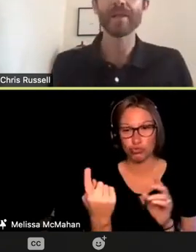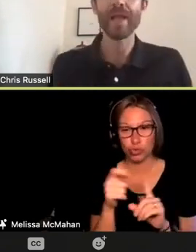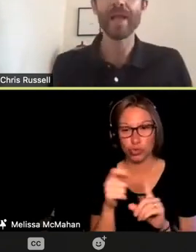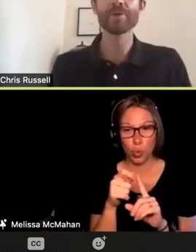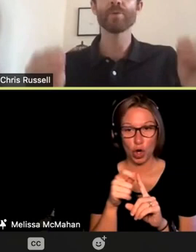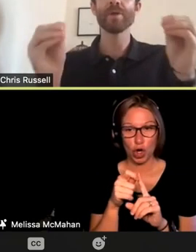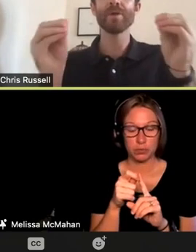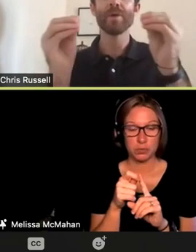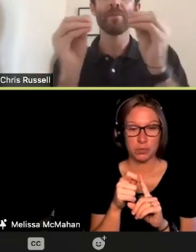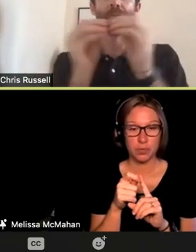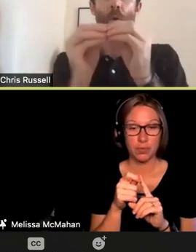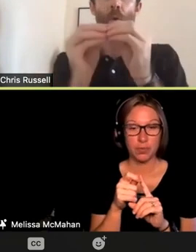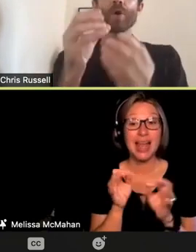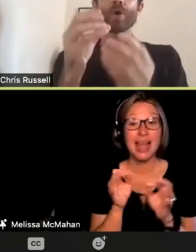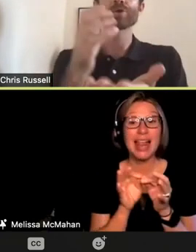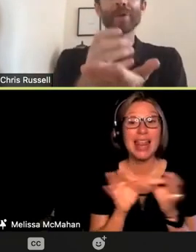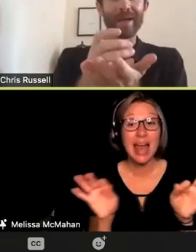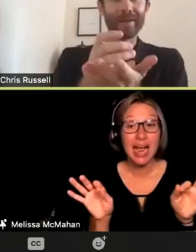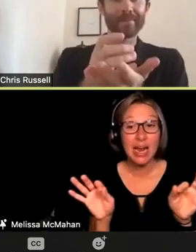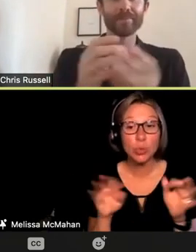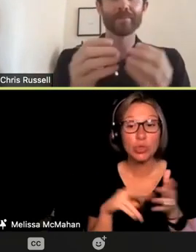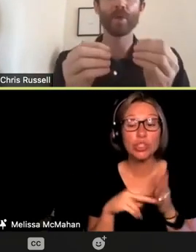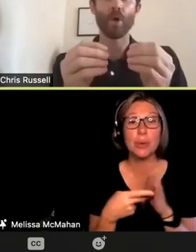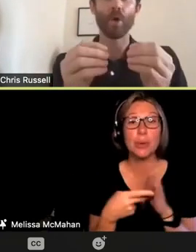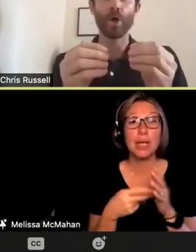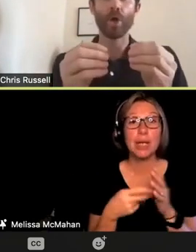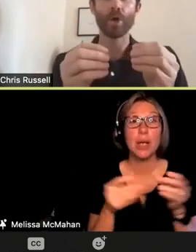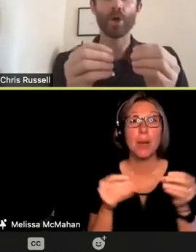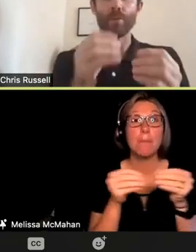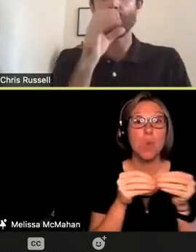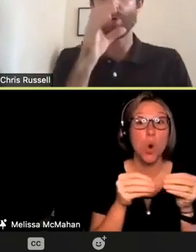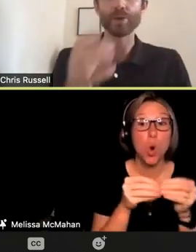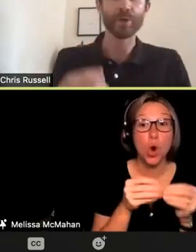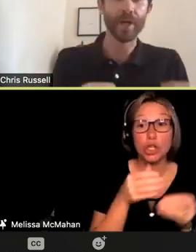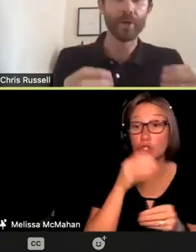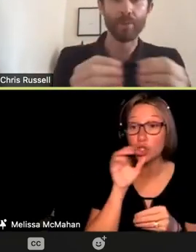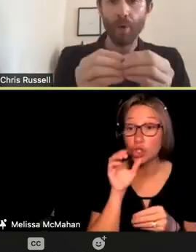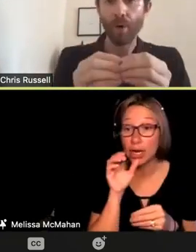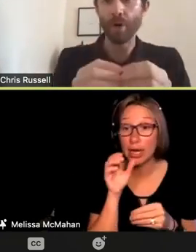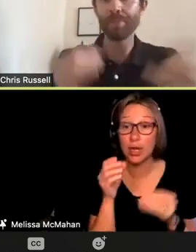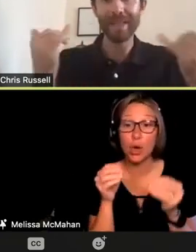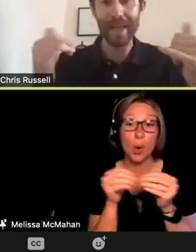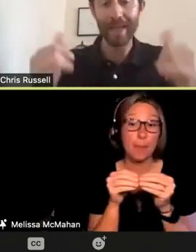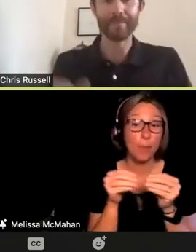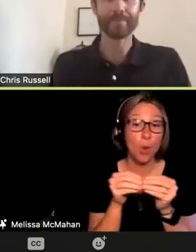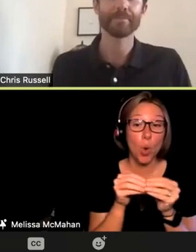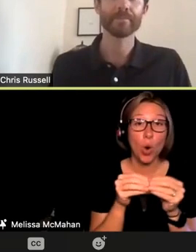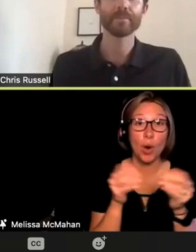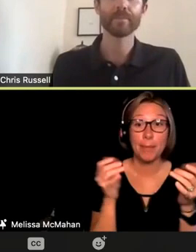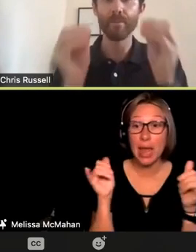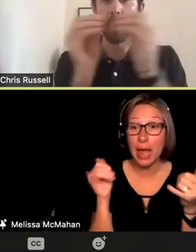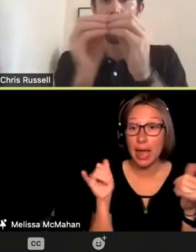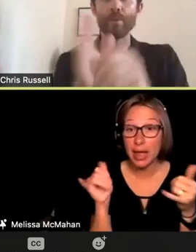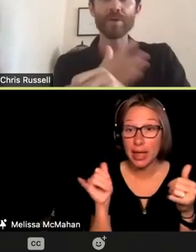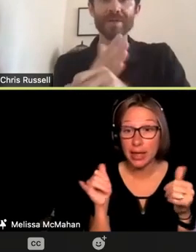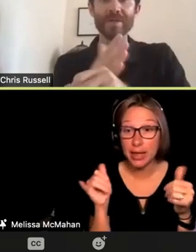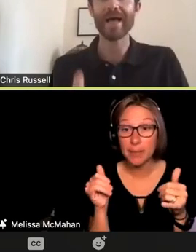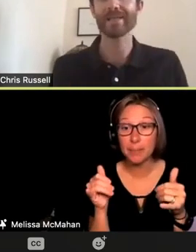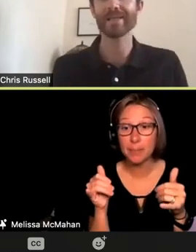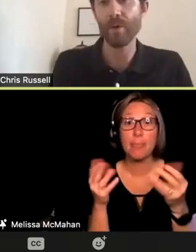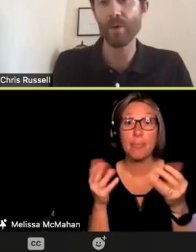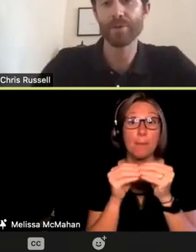word. Language would be more drink, or more drink, or more play,